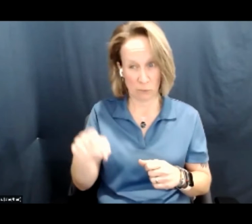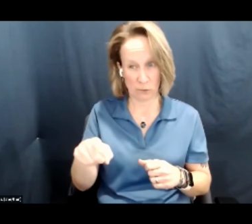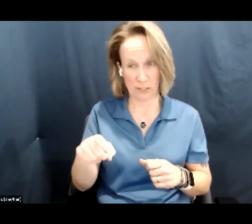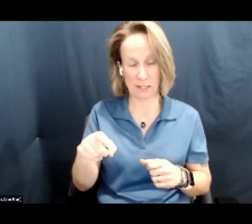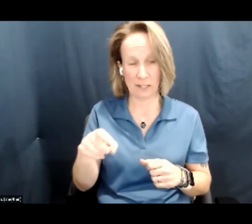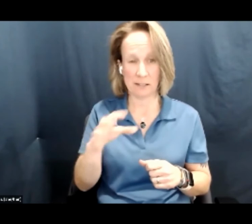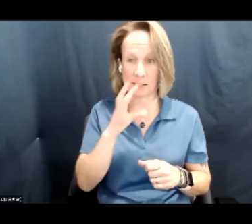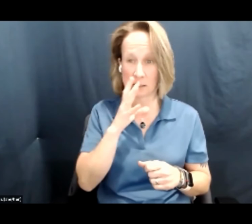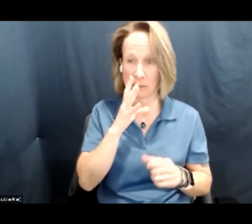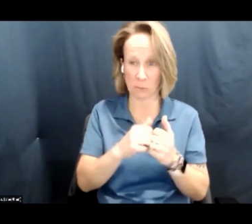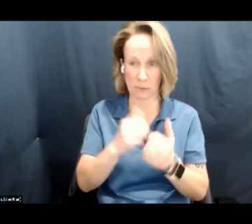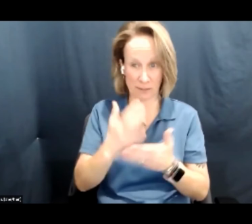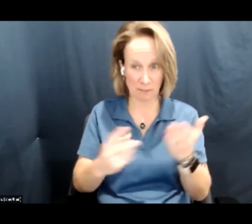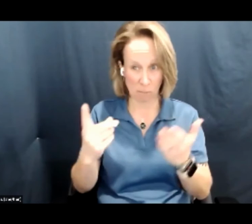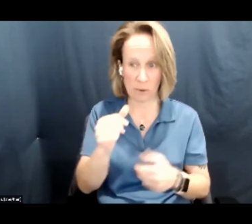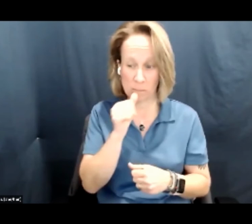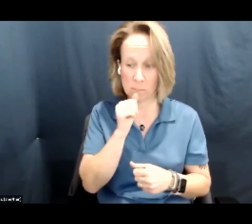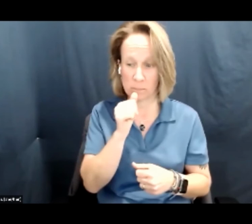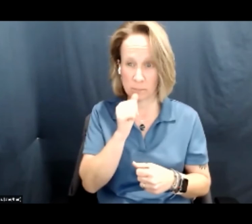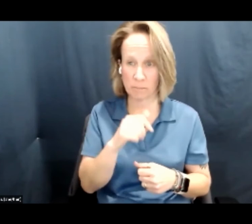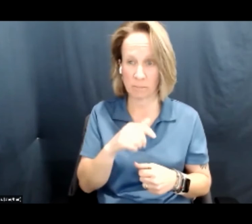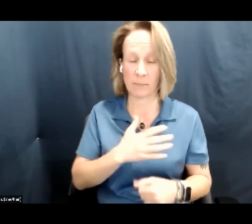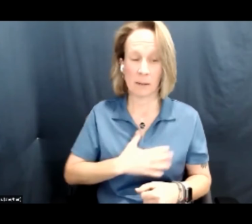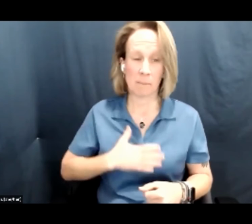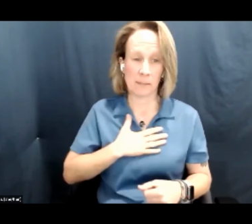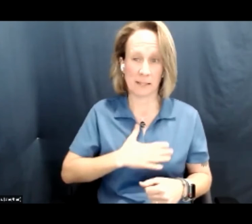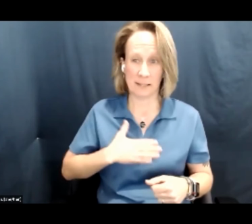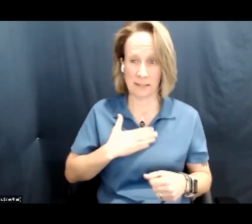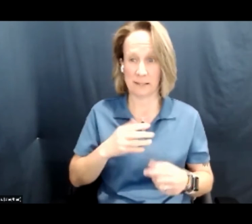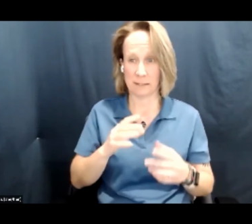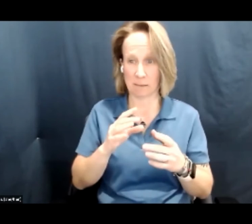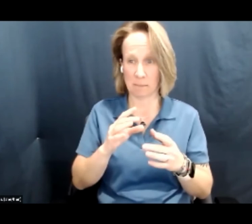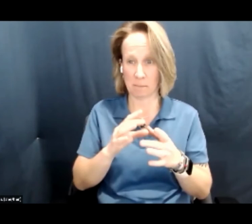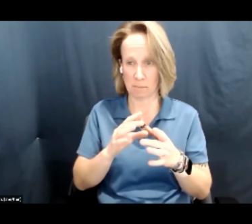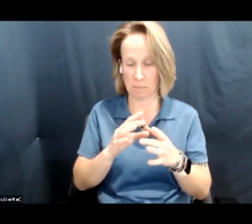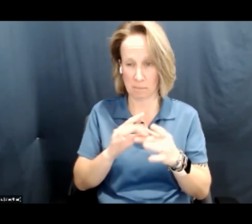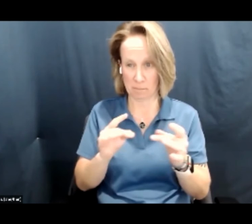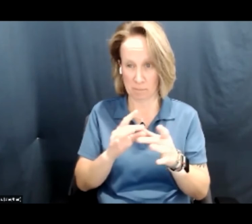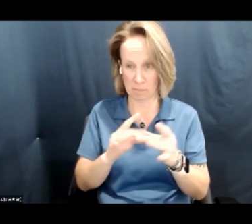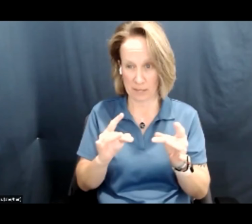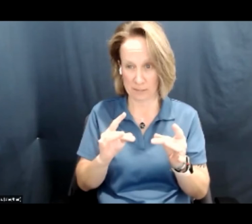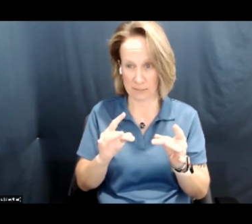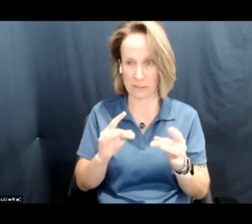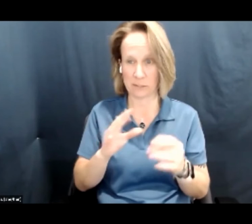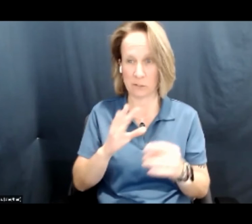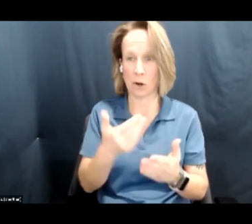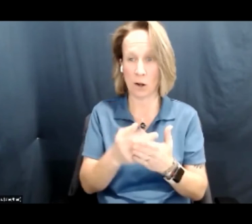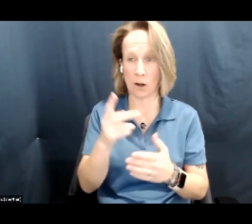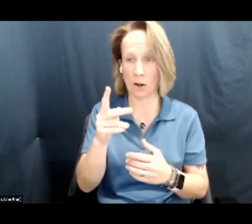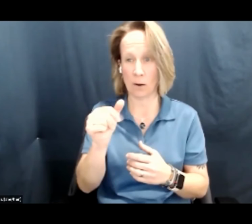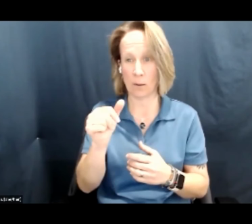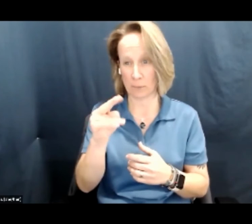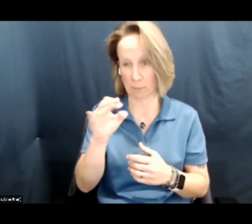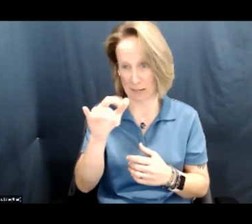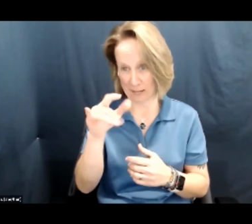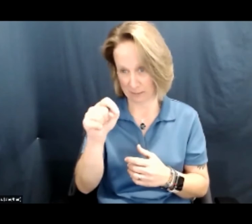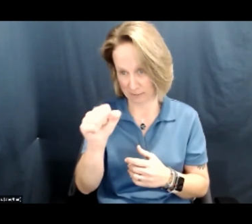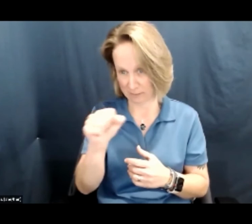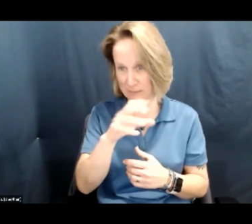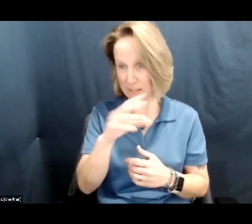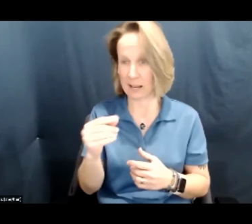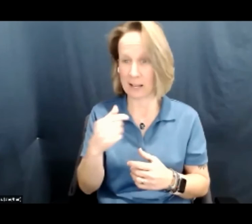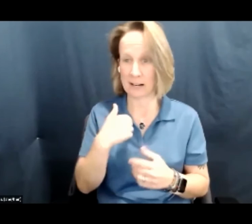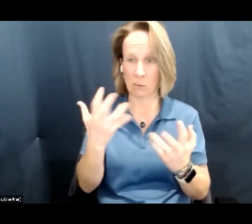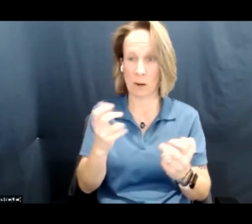to someone privately, please just message all panelists and say, I'd like to speak to Marley, please. And then Marley